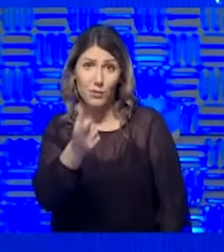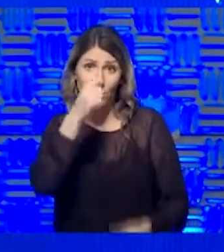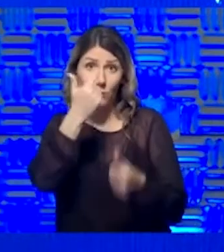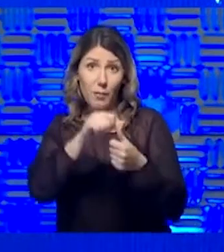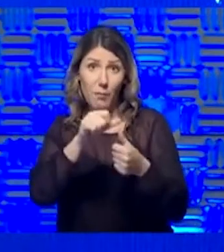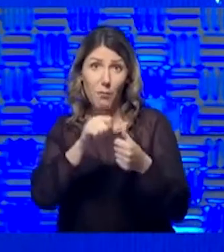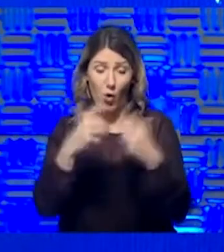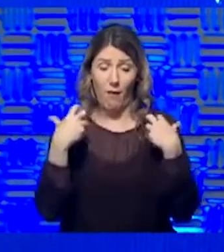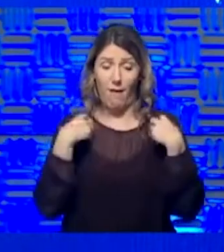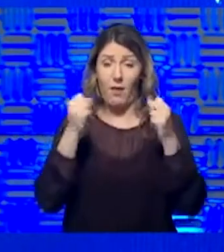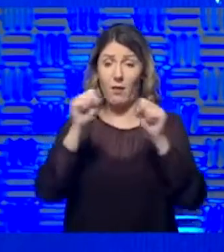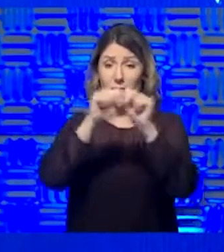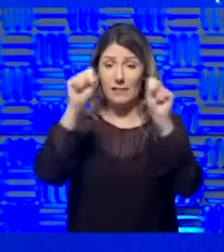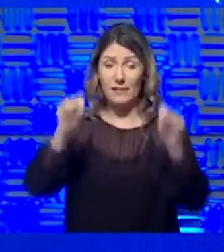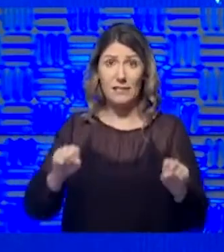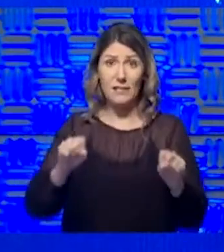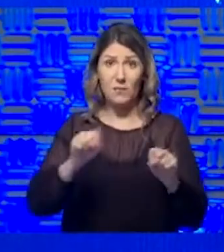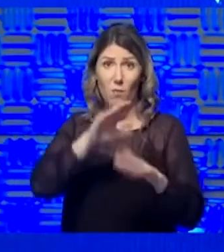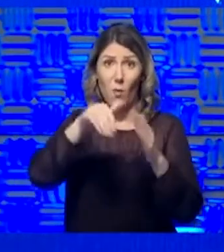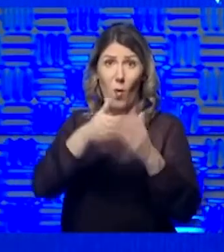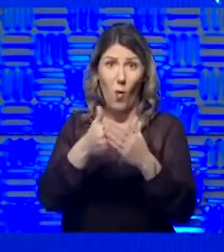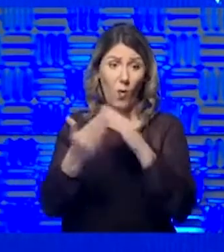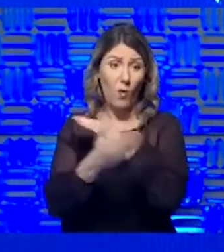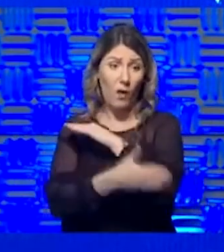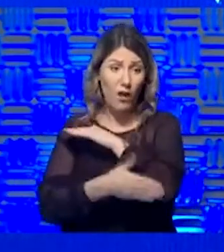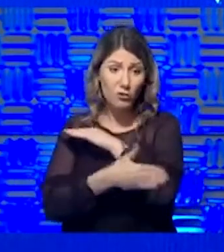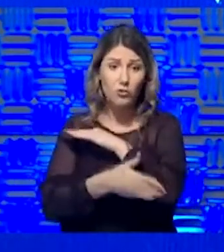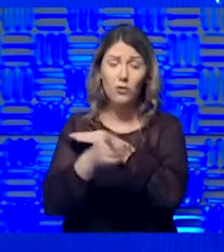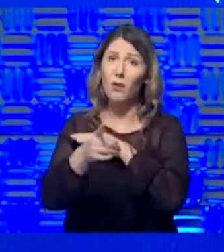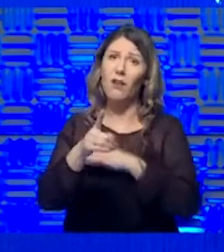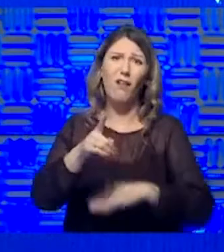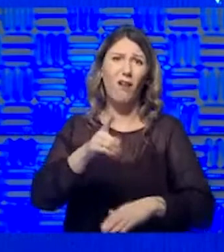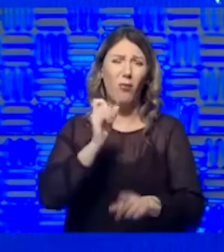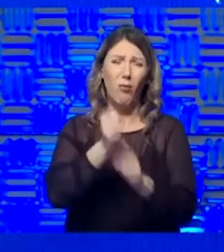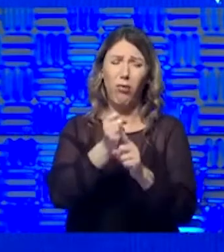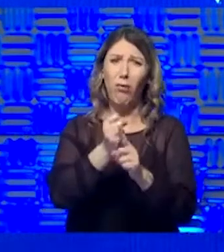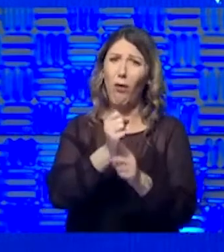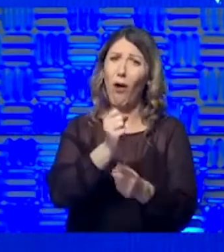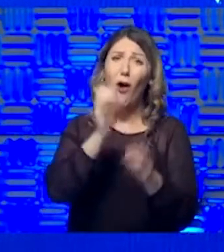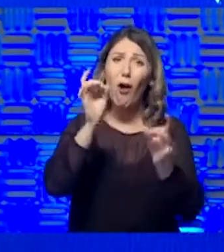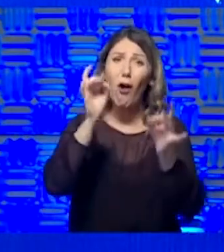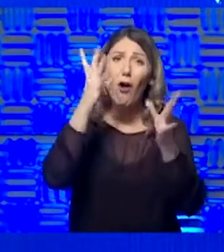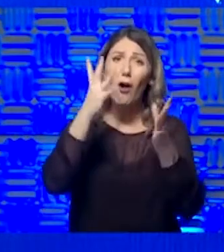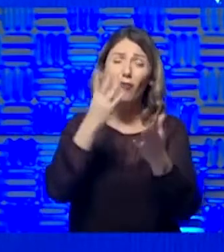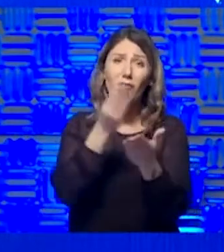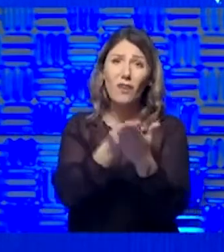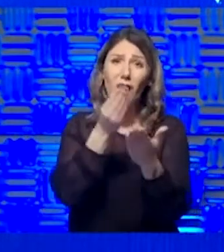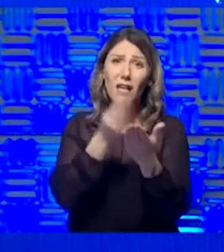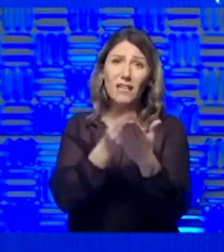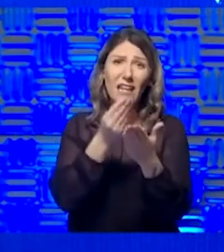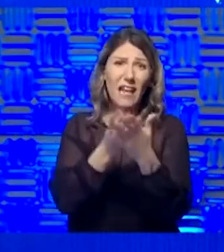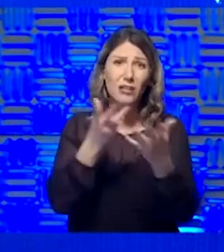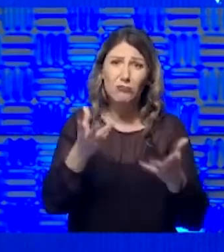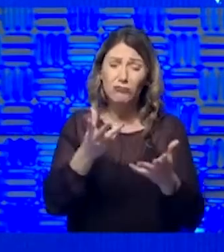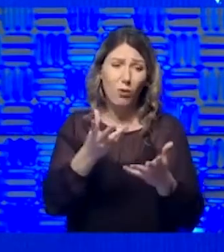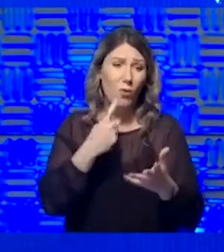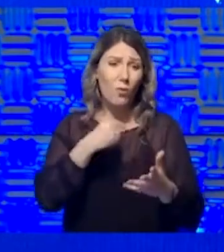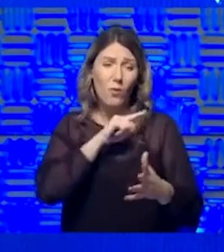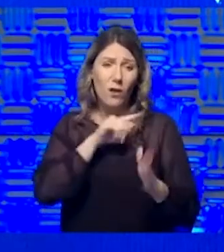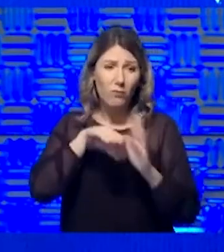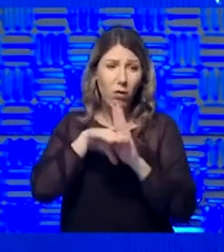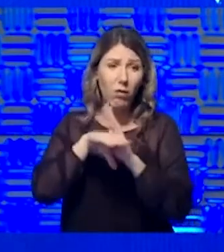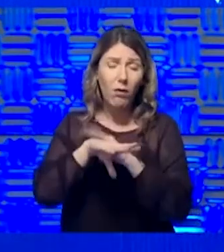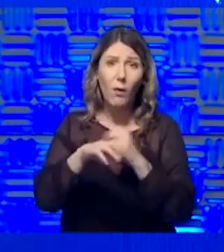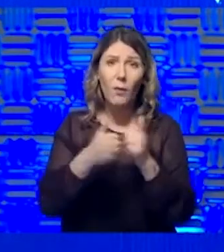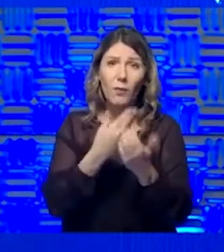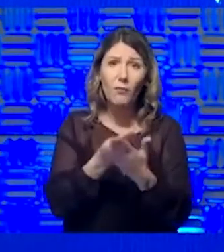across the country have taken a huge financial hit as a result of this, because we've stopped those things that make the most money. And,